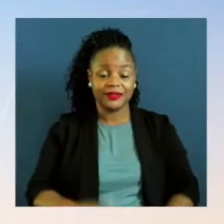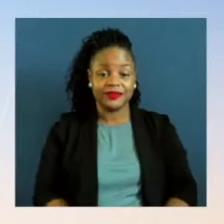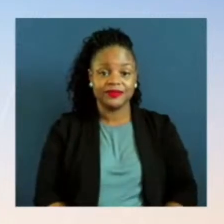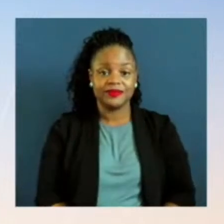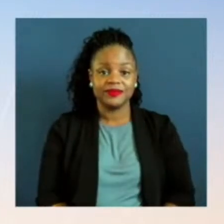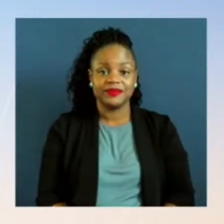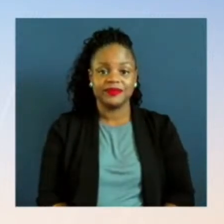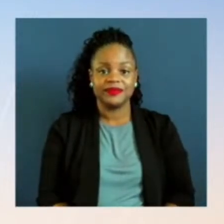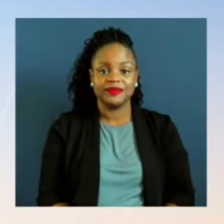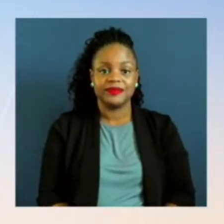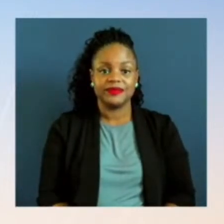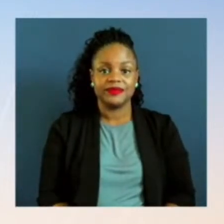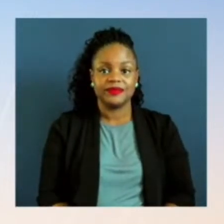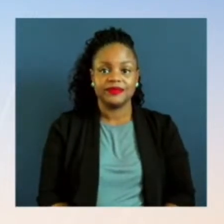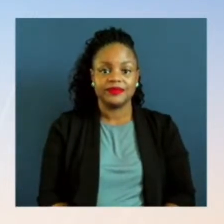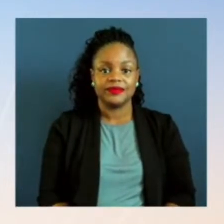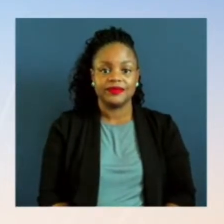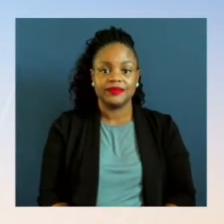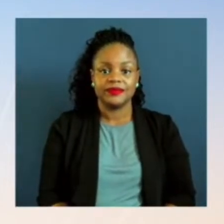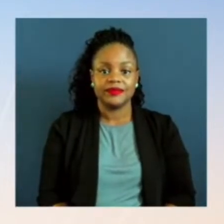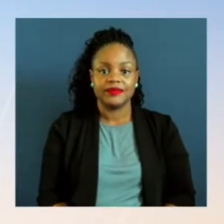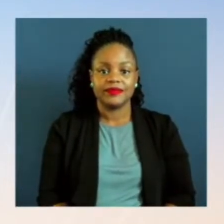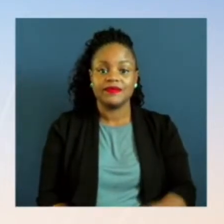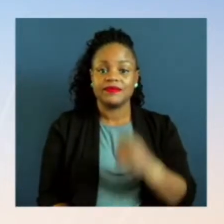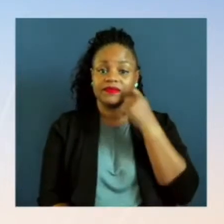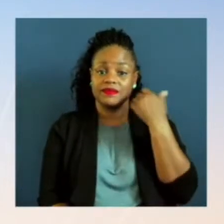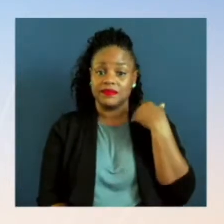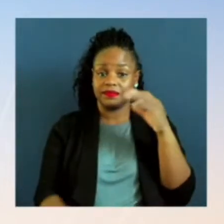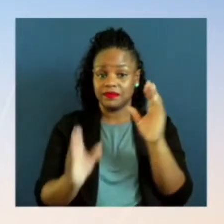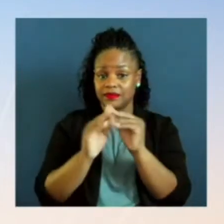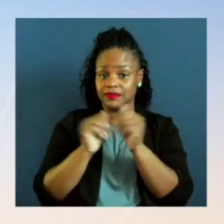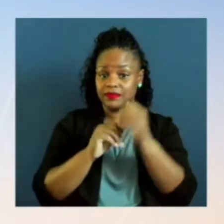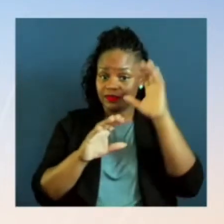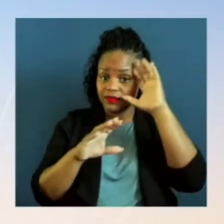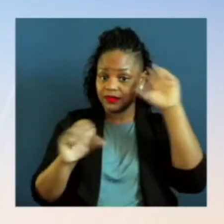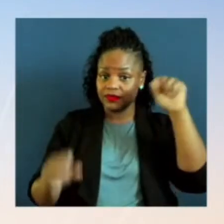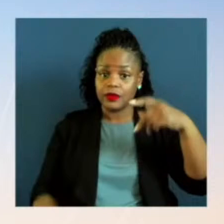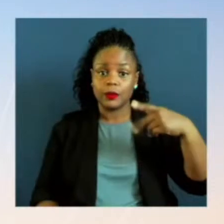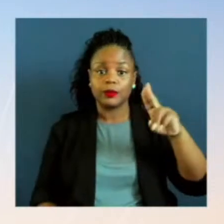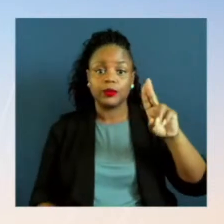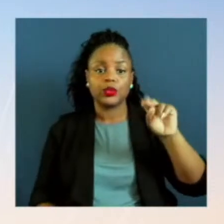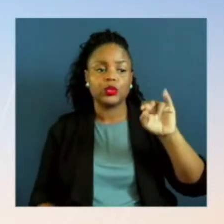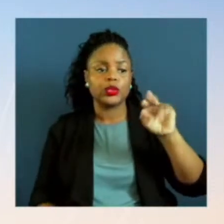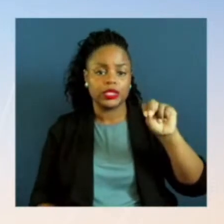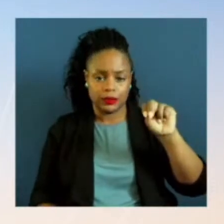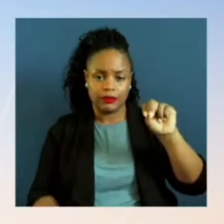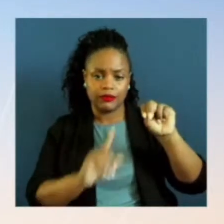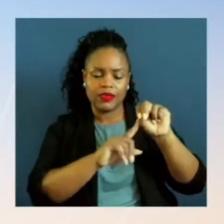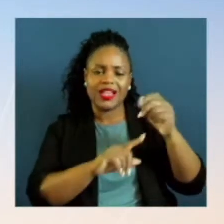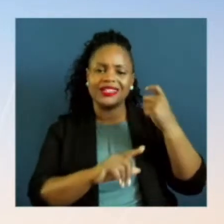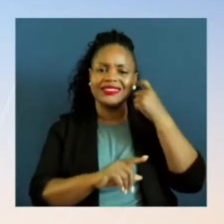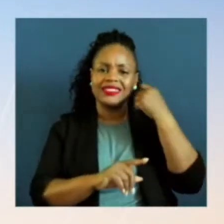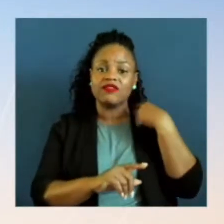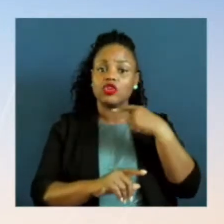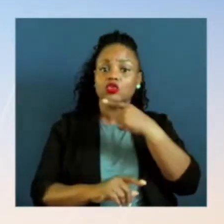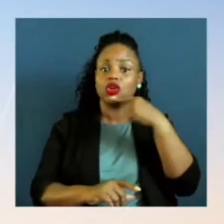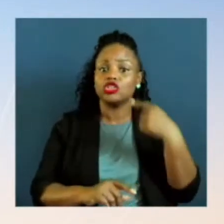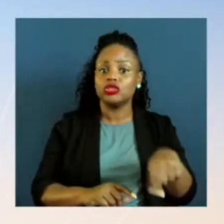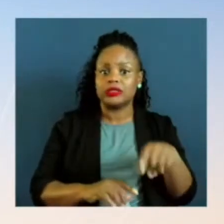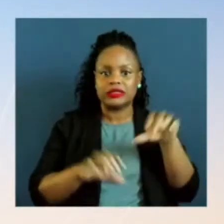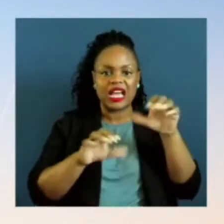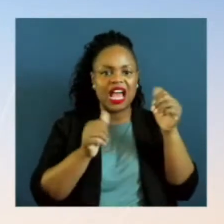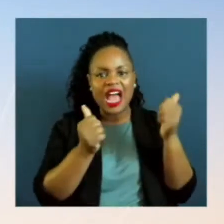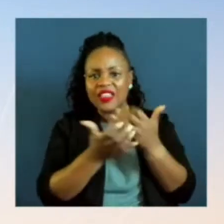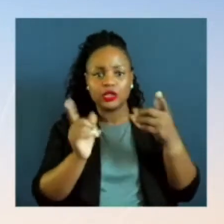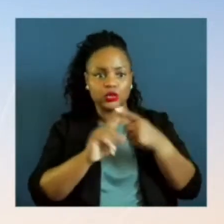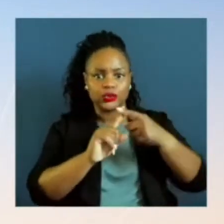meeting with President Putin. Have the Russians done anything to crack down on ransomware attacks? Thank you for the question. The